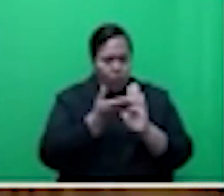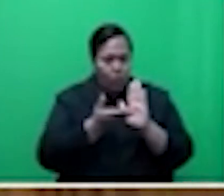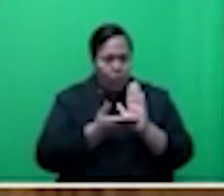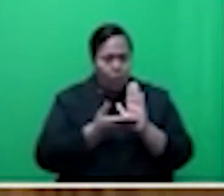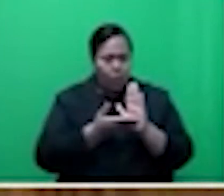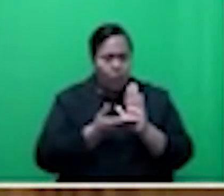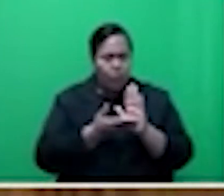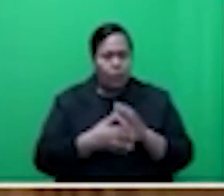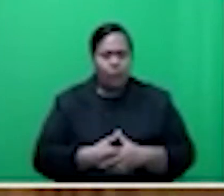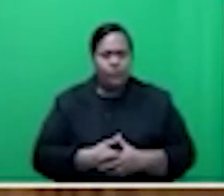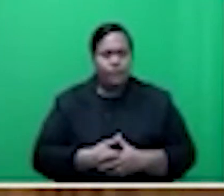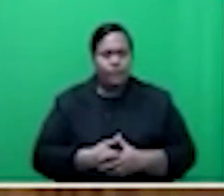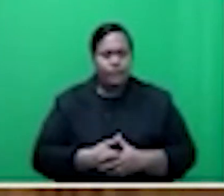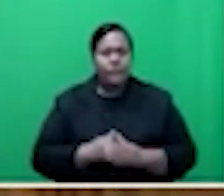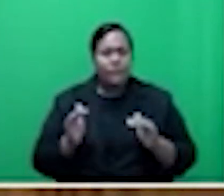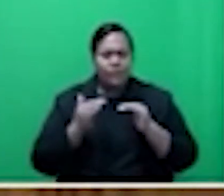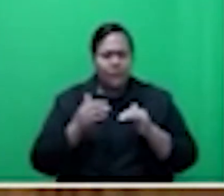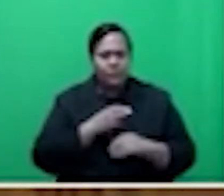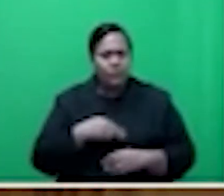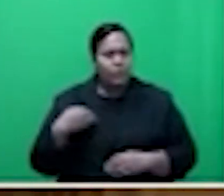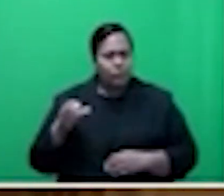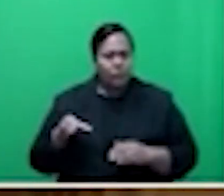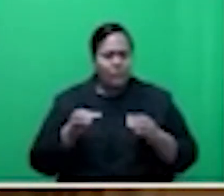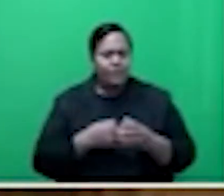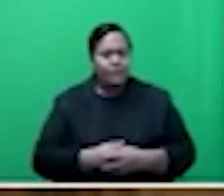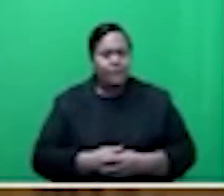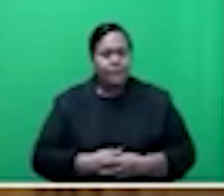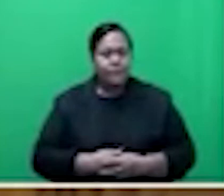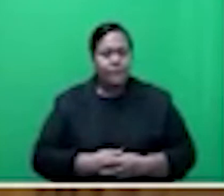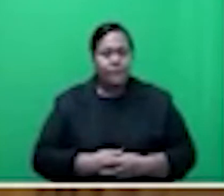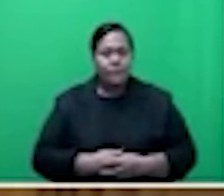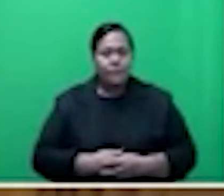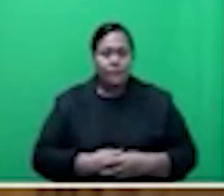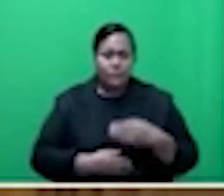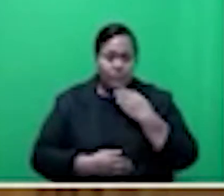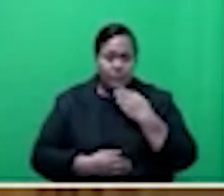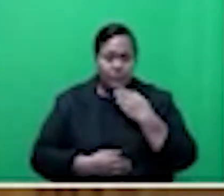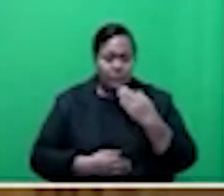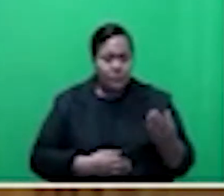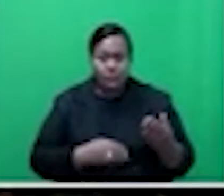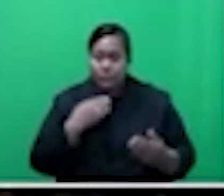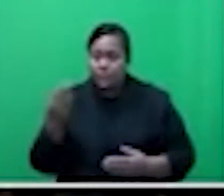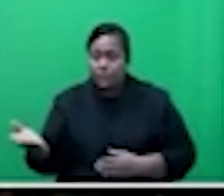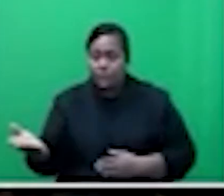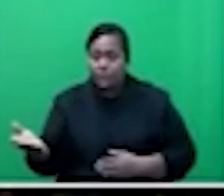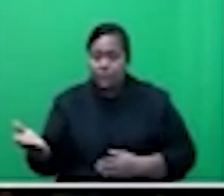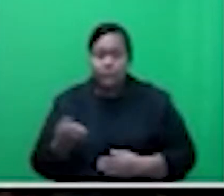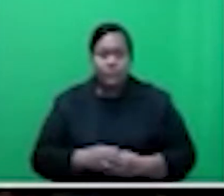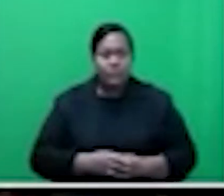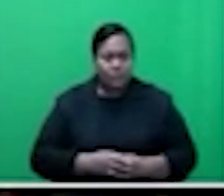standards allowed by the ministry? Thank you. Honourable Minister, you have the floor.